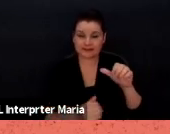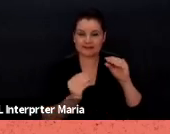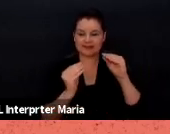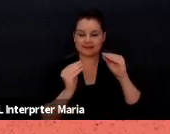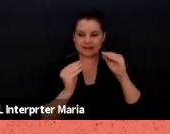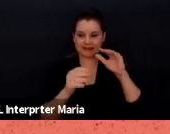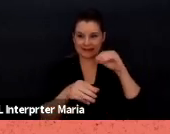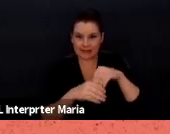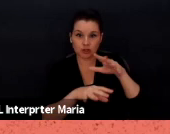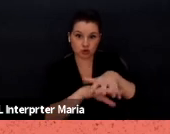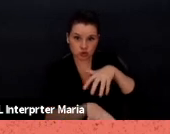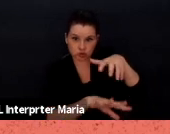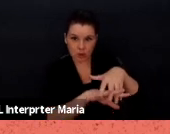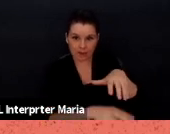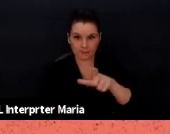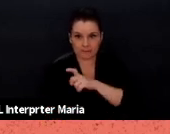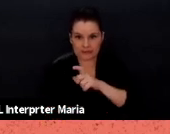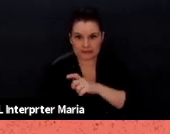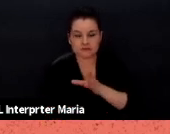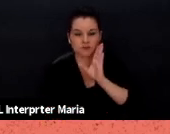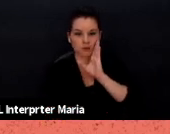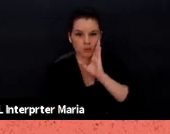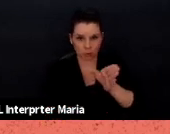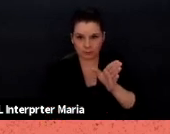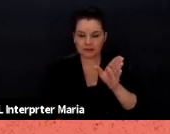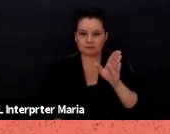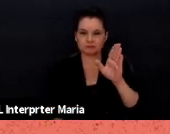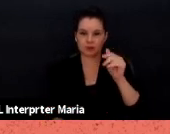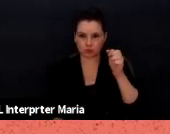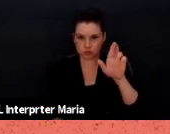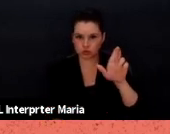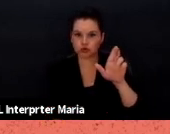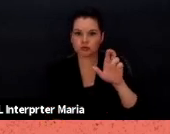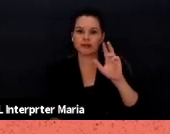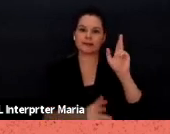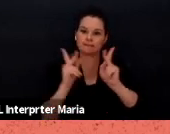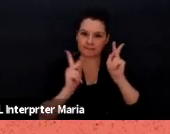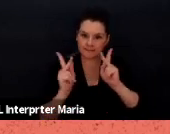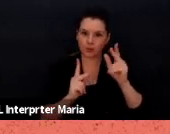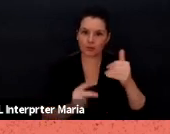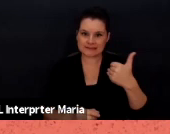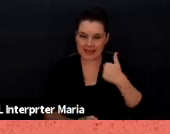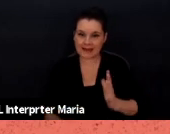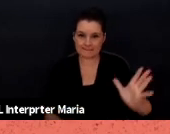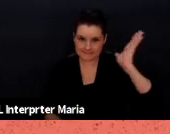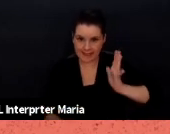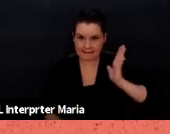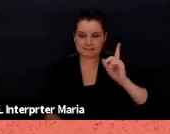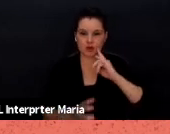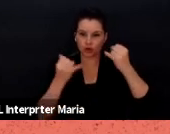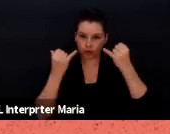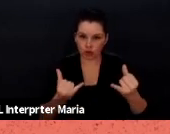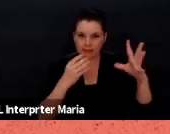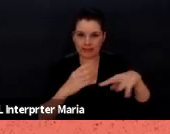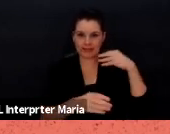the tribal police will be abusers, will be people who had a past or are currently engaging in